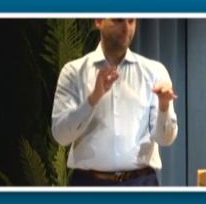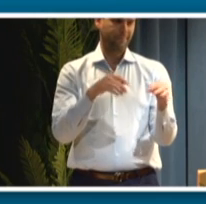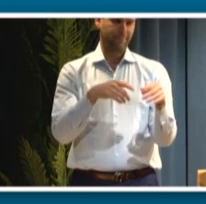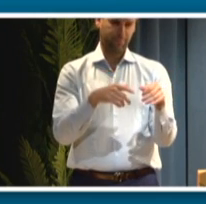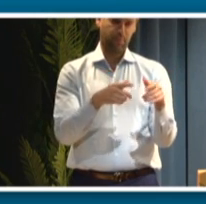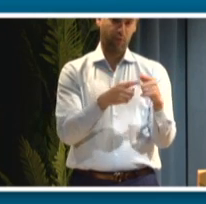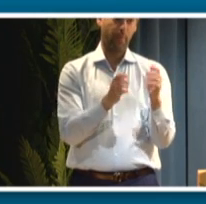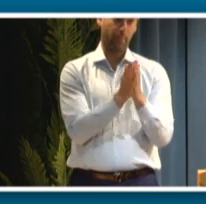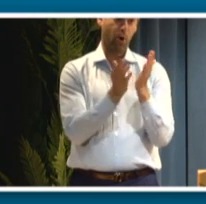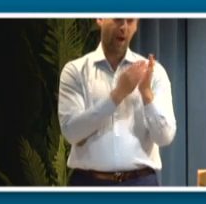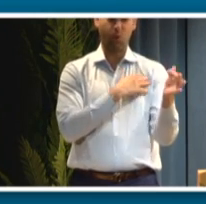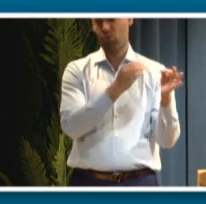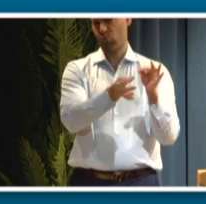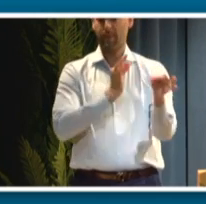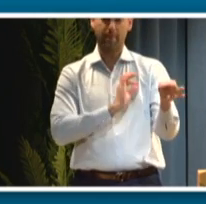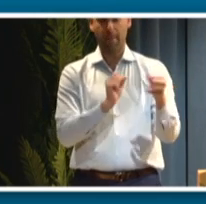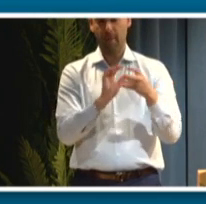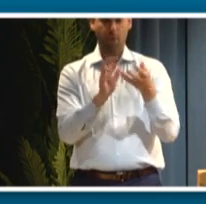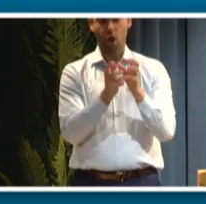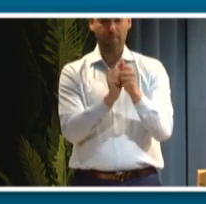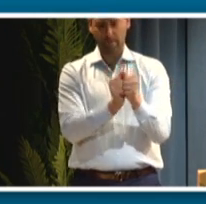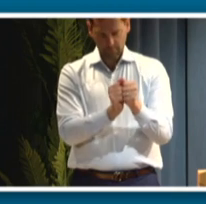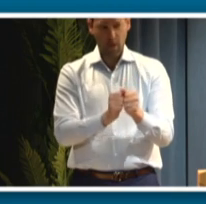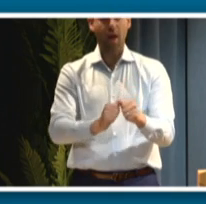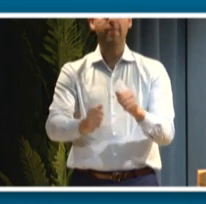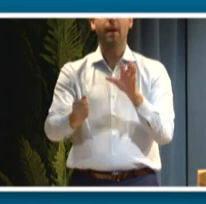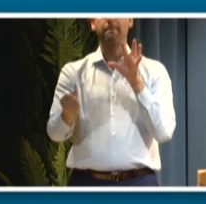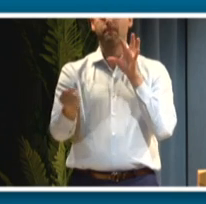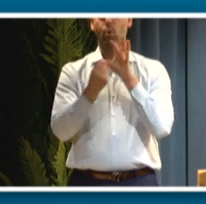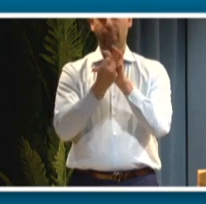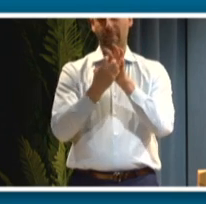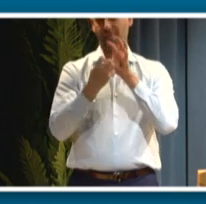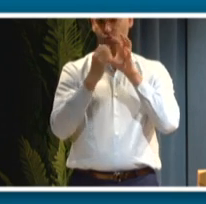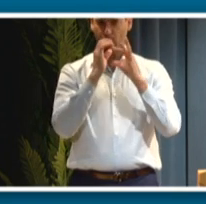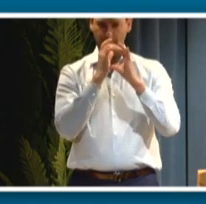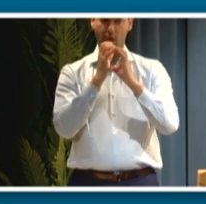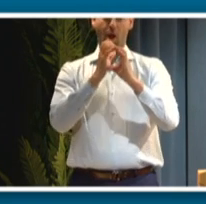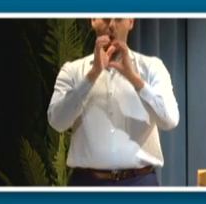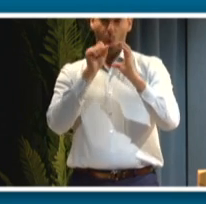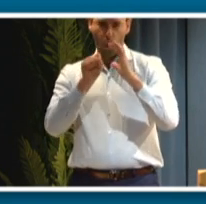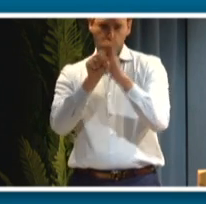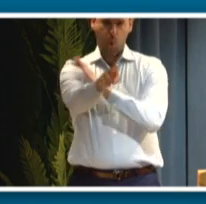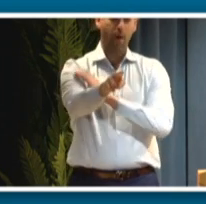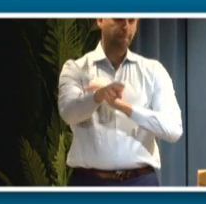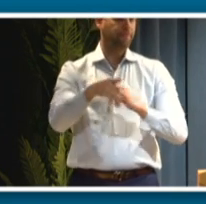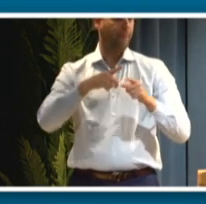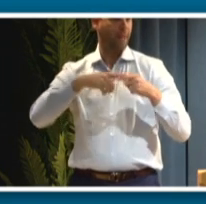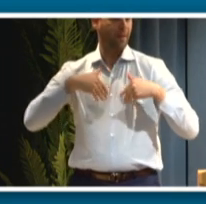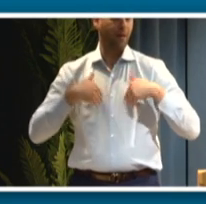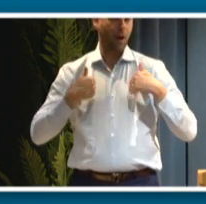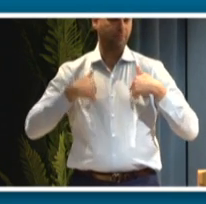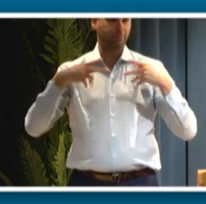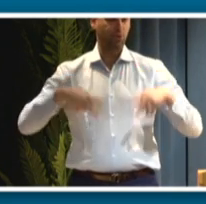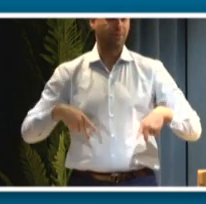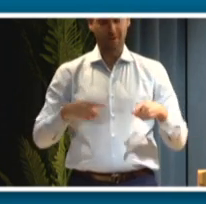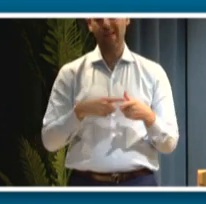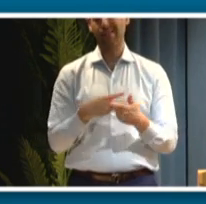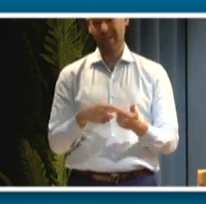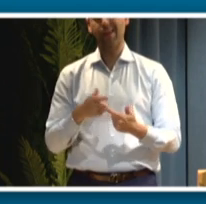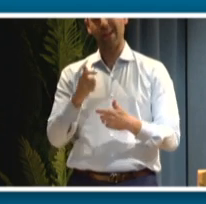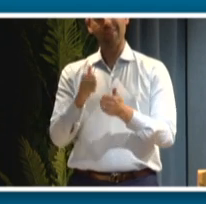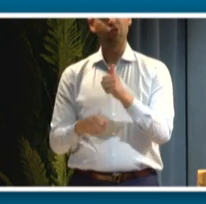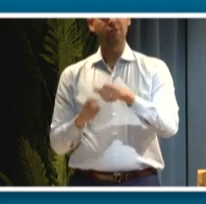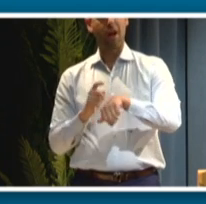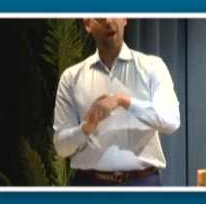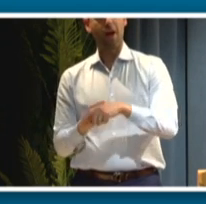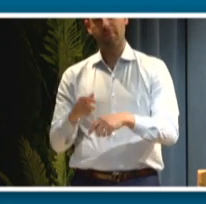pages out of the book, and I would ball them up, and I would put them in the trumpet, and then I would blow the sort of balls at the young person, and every one that the young person hit would be